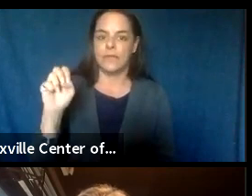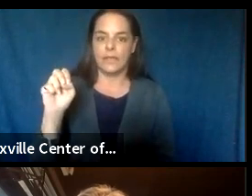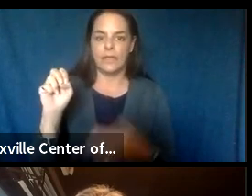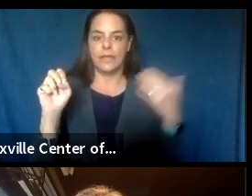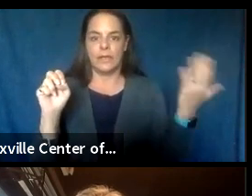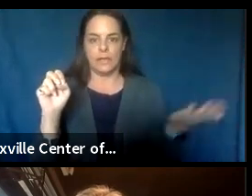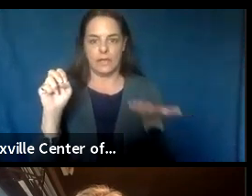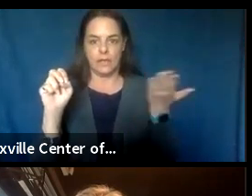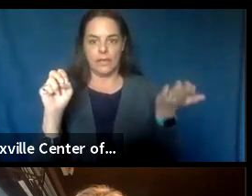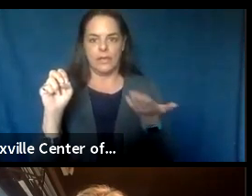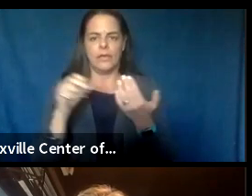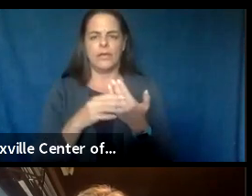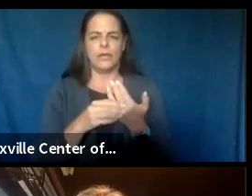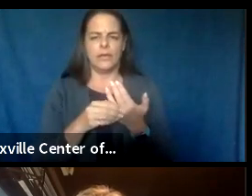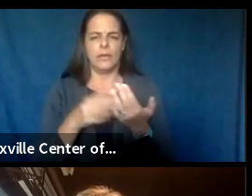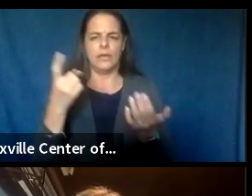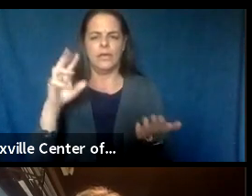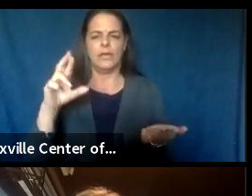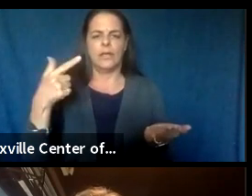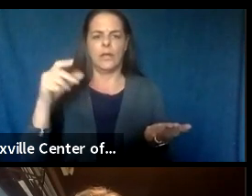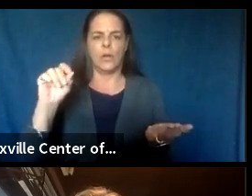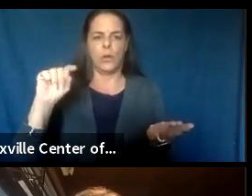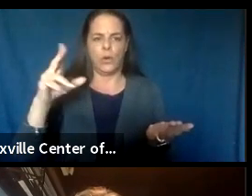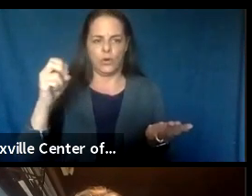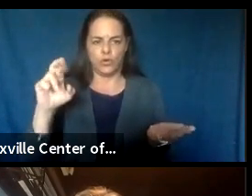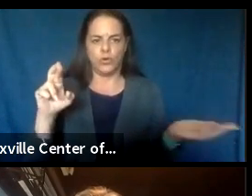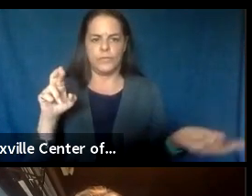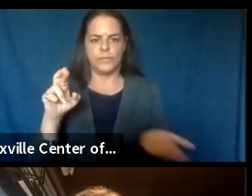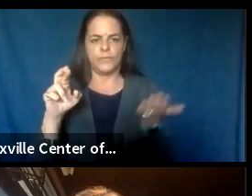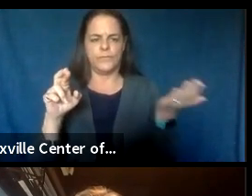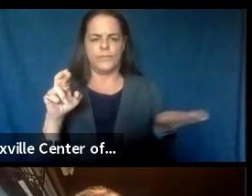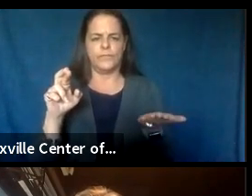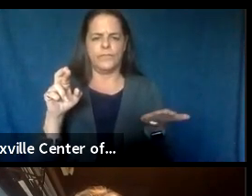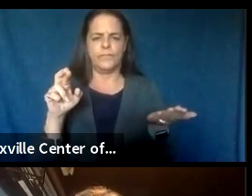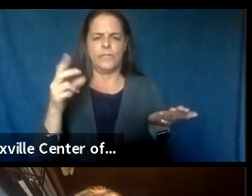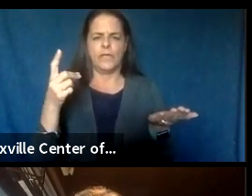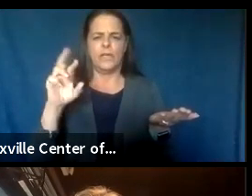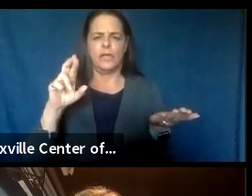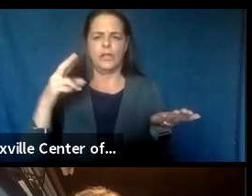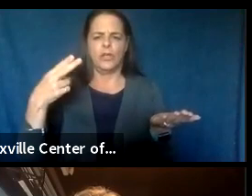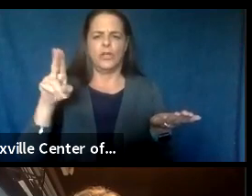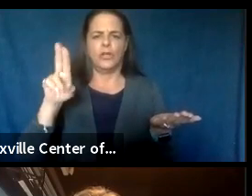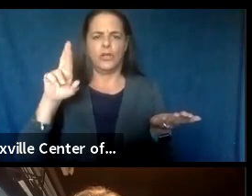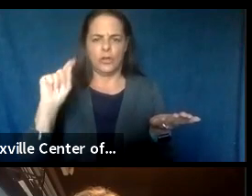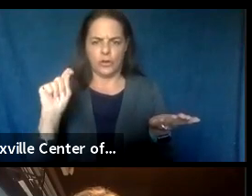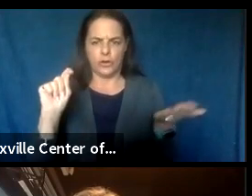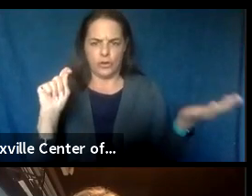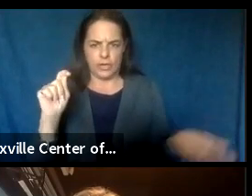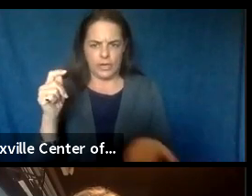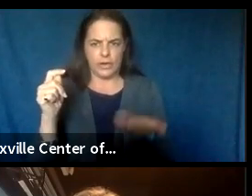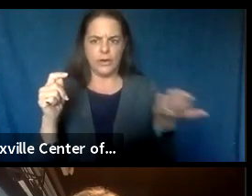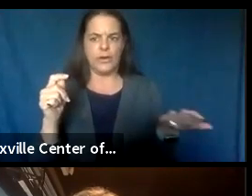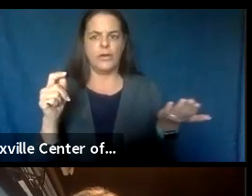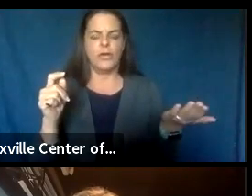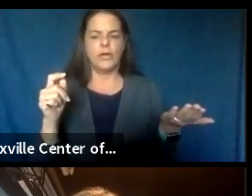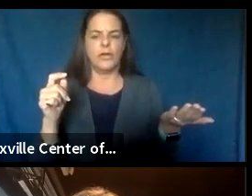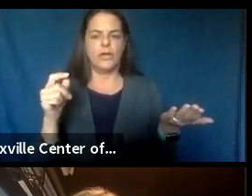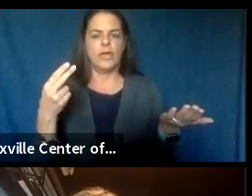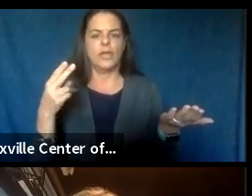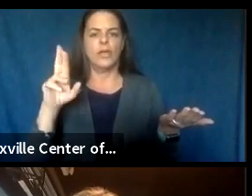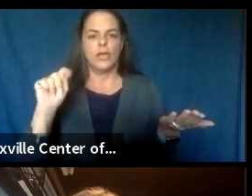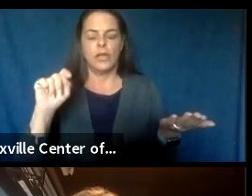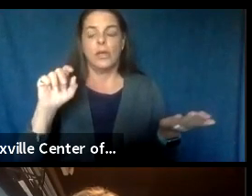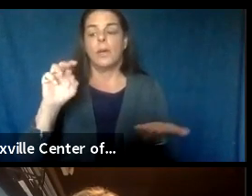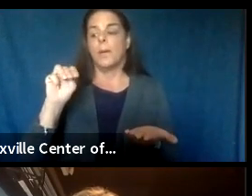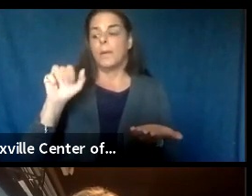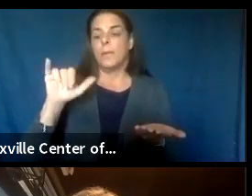Present. Dr. Gocher. Here. Dr. Hurt. Here. Mayor